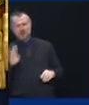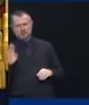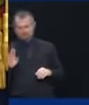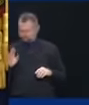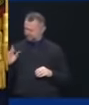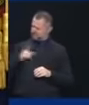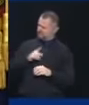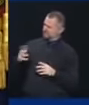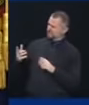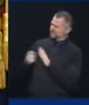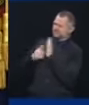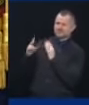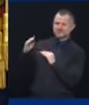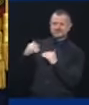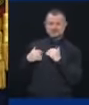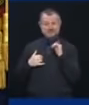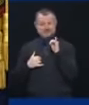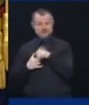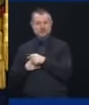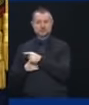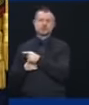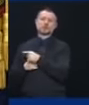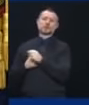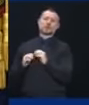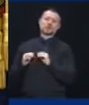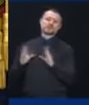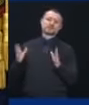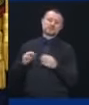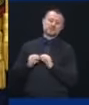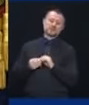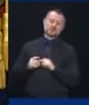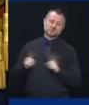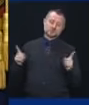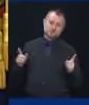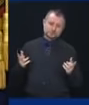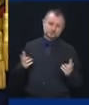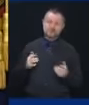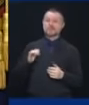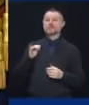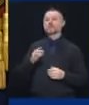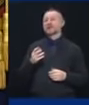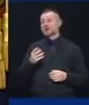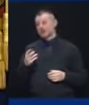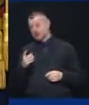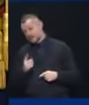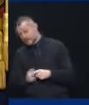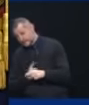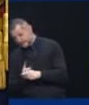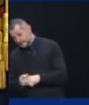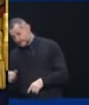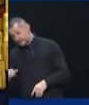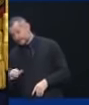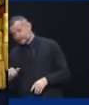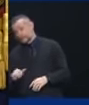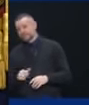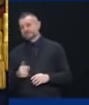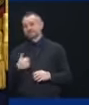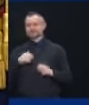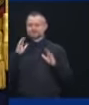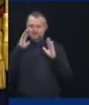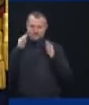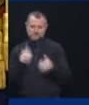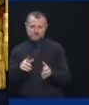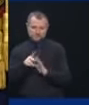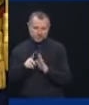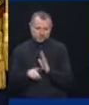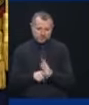that there's a differential on the numbers, and there are differentials on the matter of policy. And what we try to